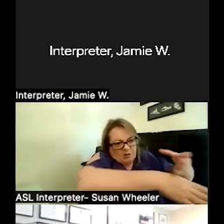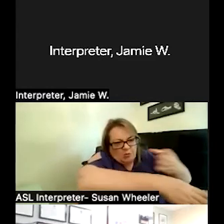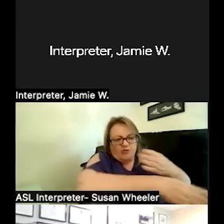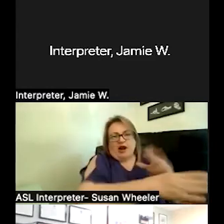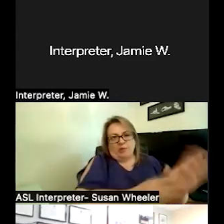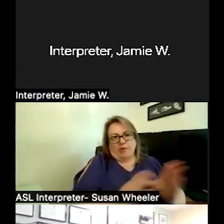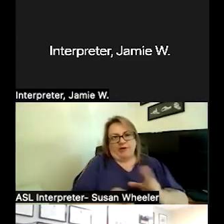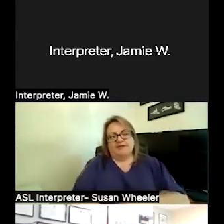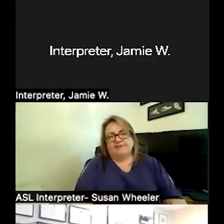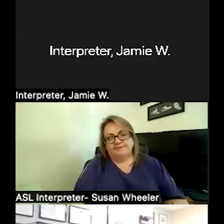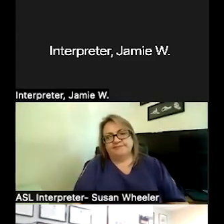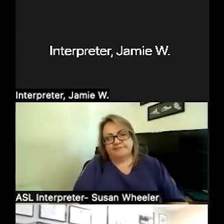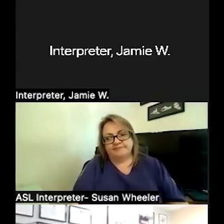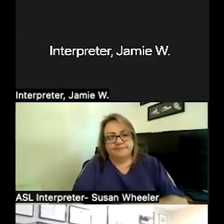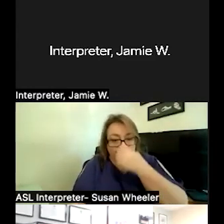preparedness.